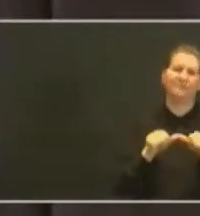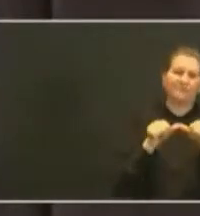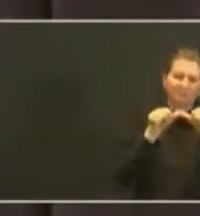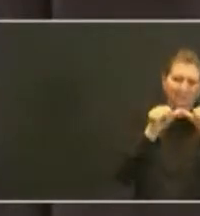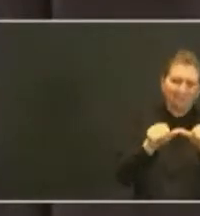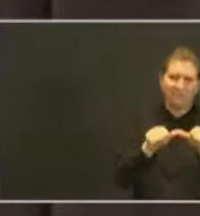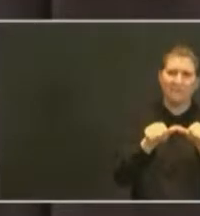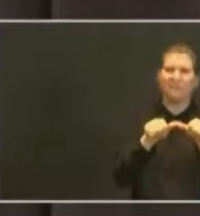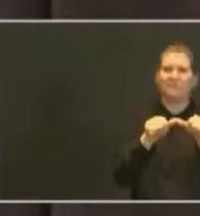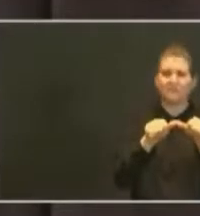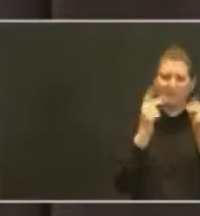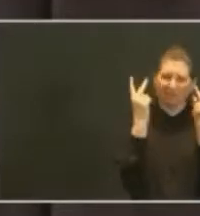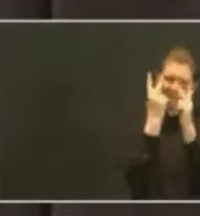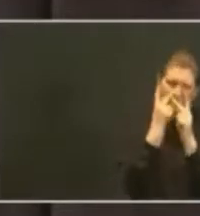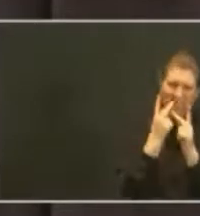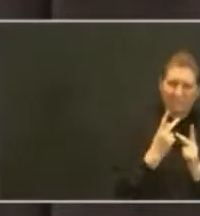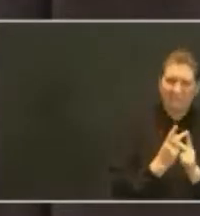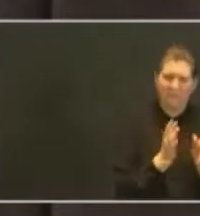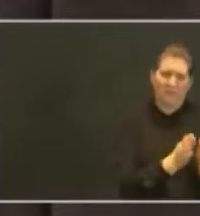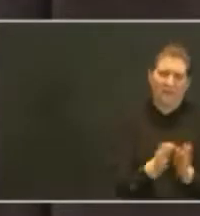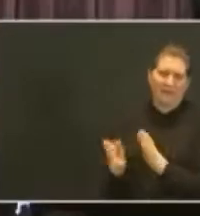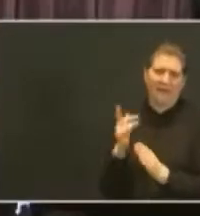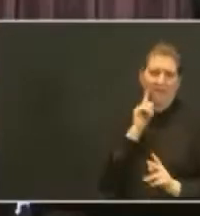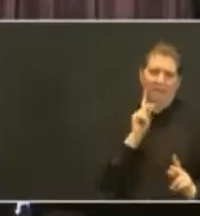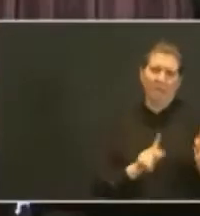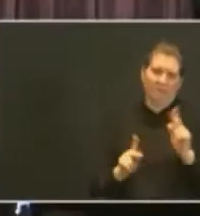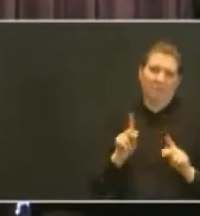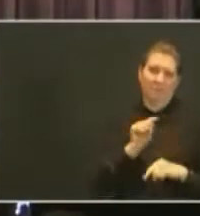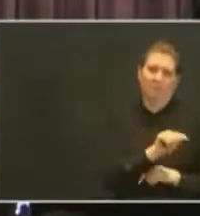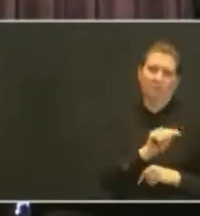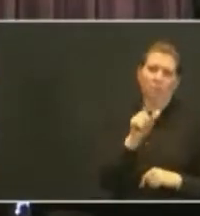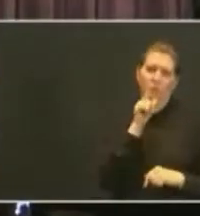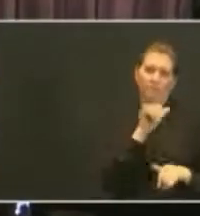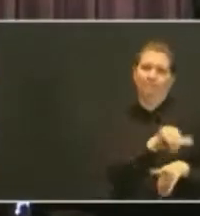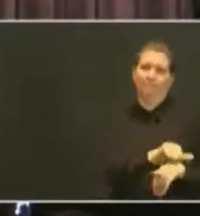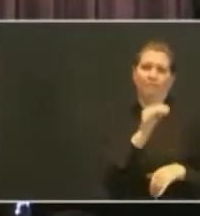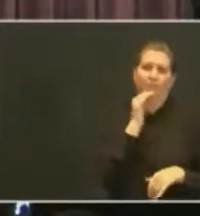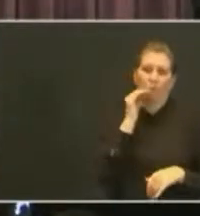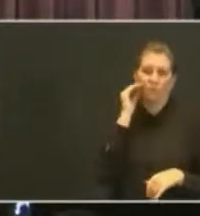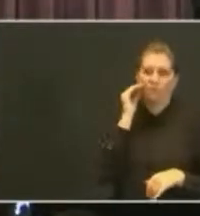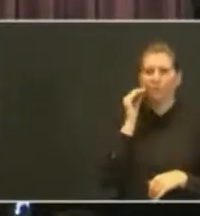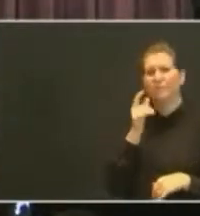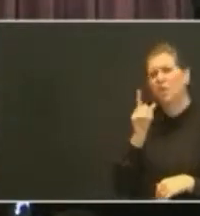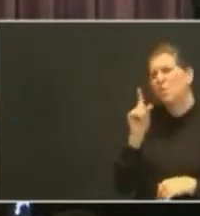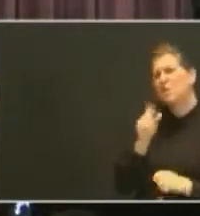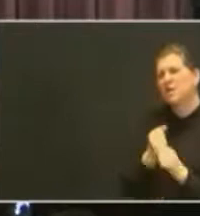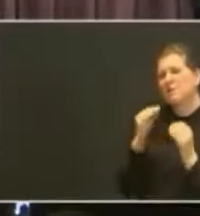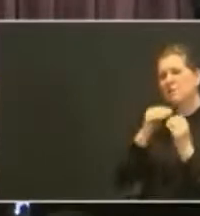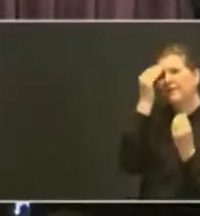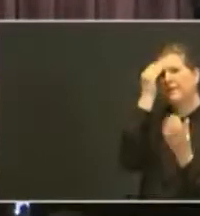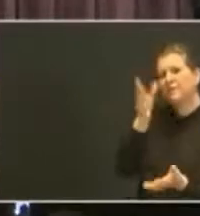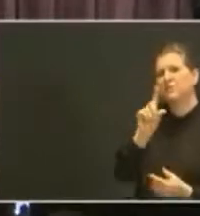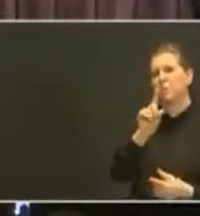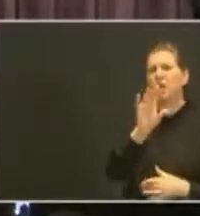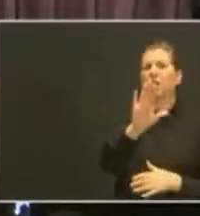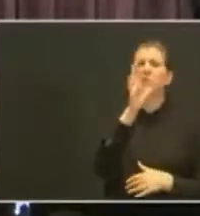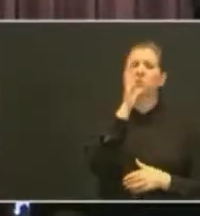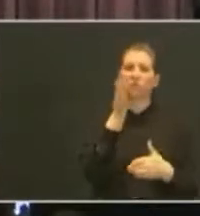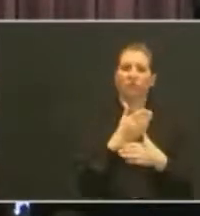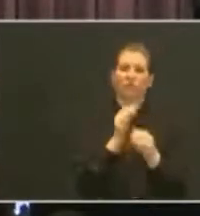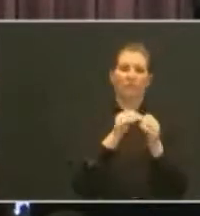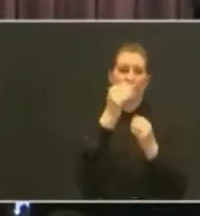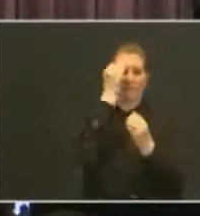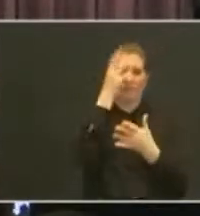some of the planning there because it is a priority. When will there be news on that? We'll circle back with you next week with that.